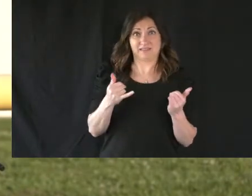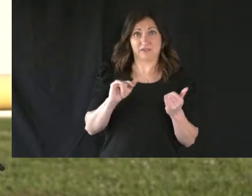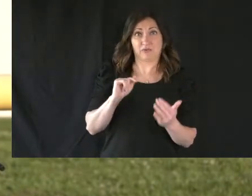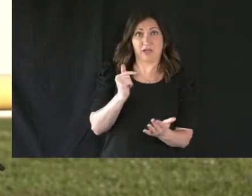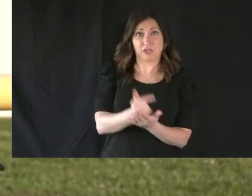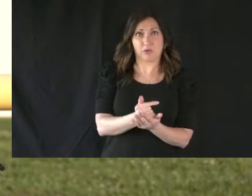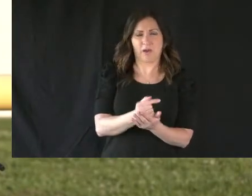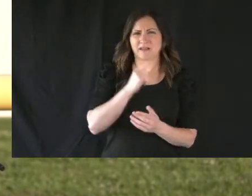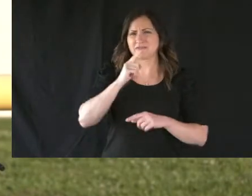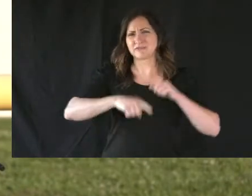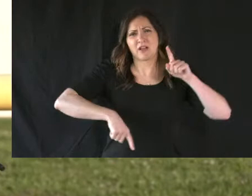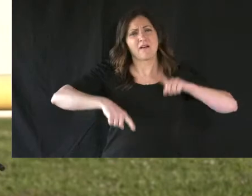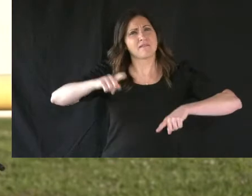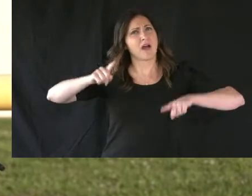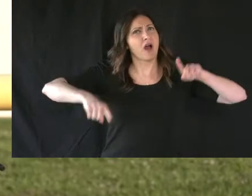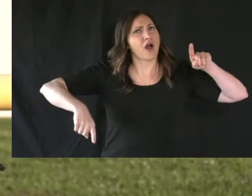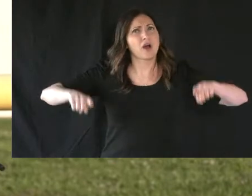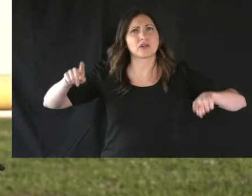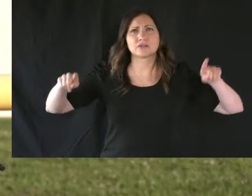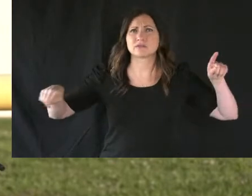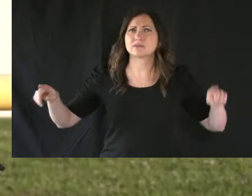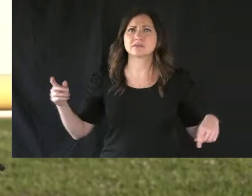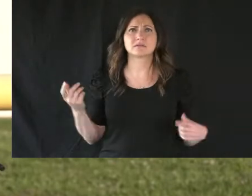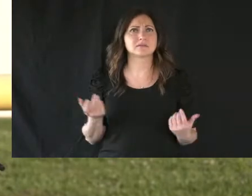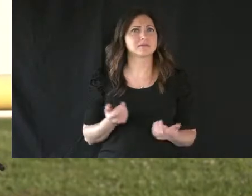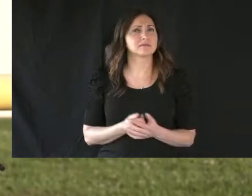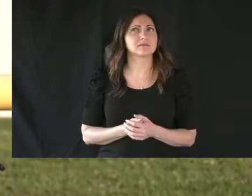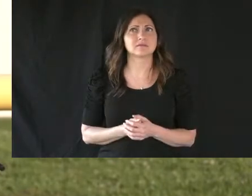diverse population of nationalities,